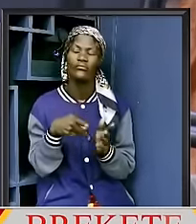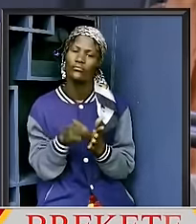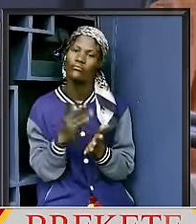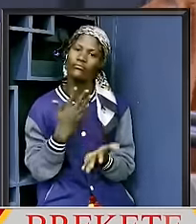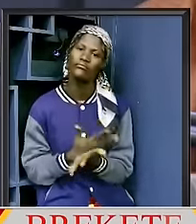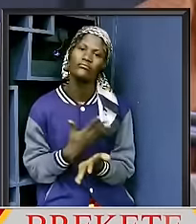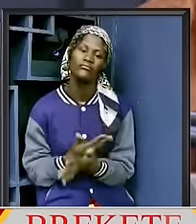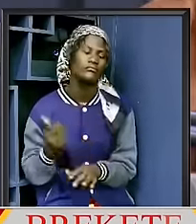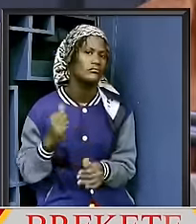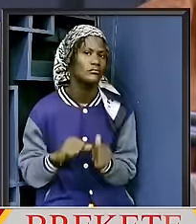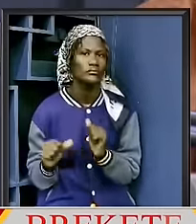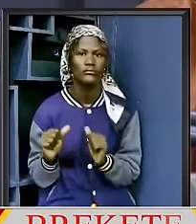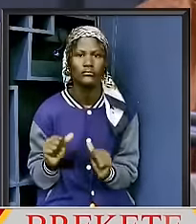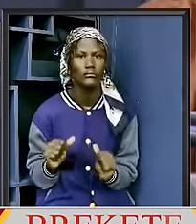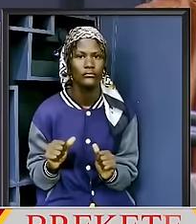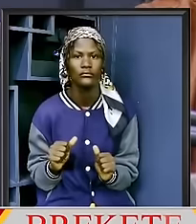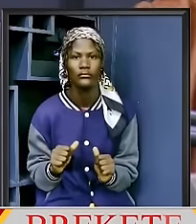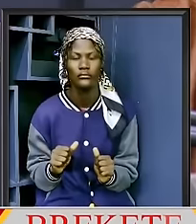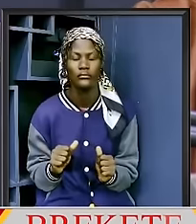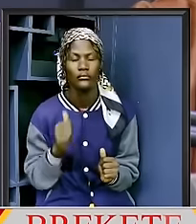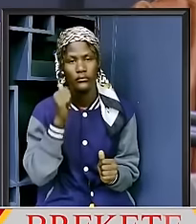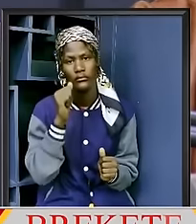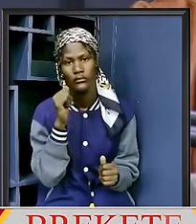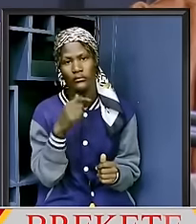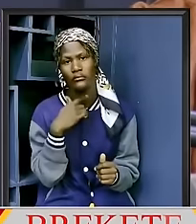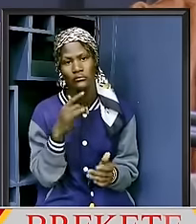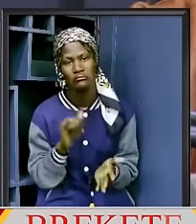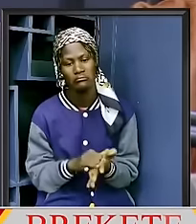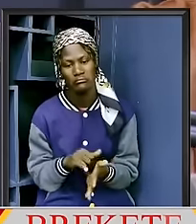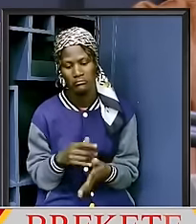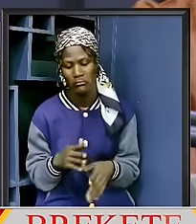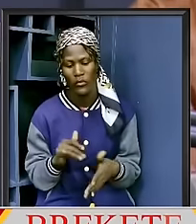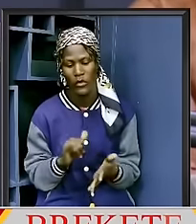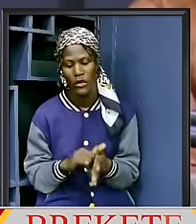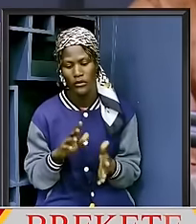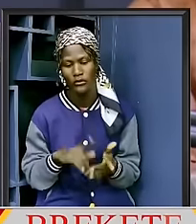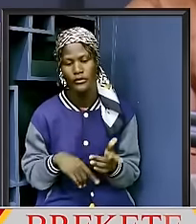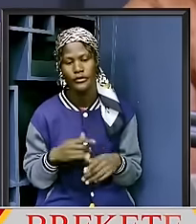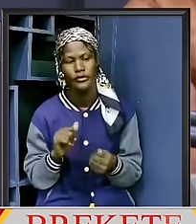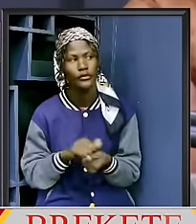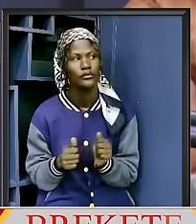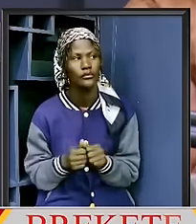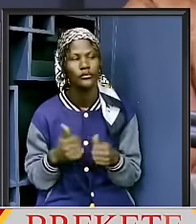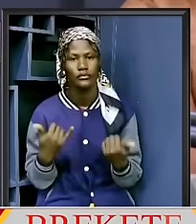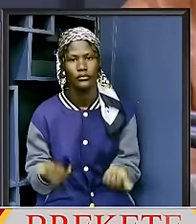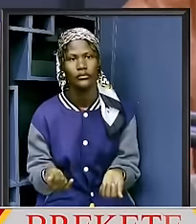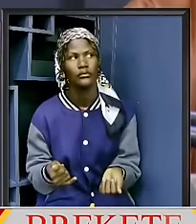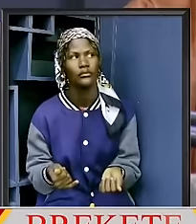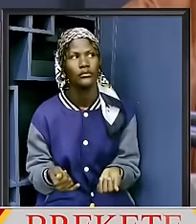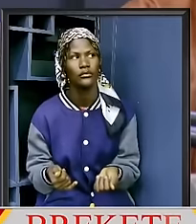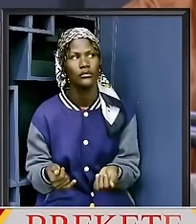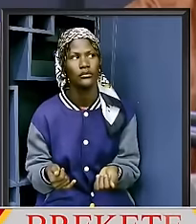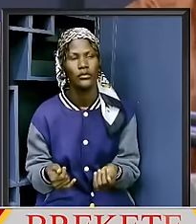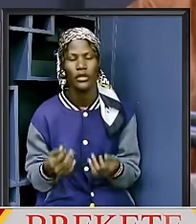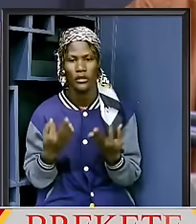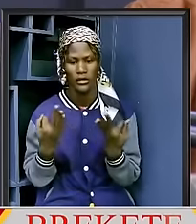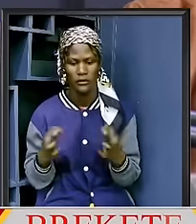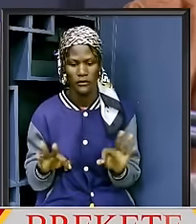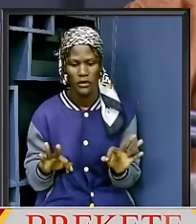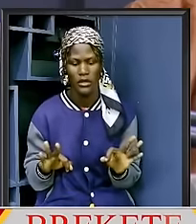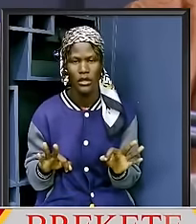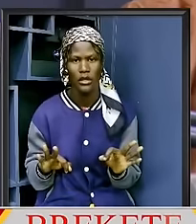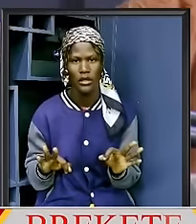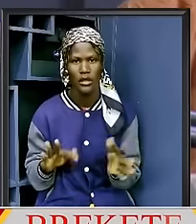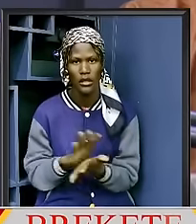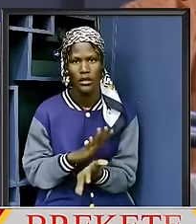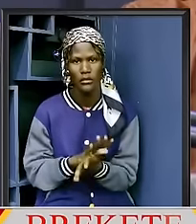again. So the girl said, no, that is this thing. So they now release the paper from police station. The lady